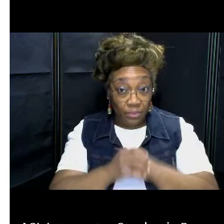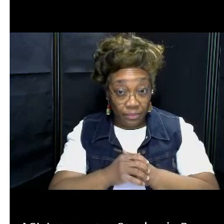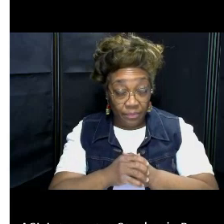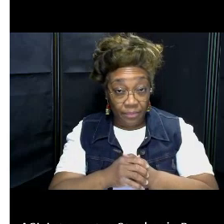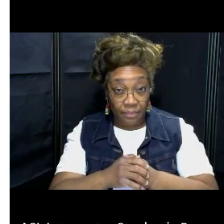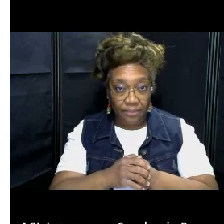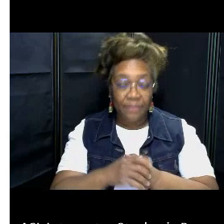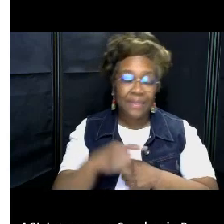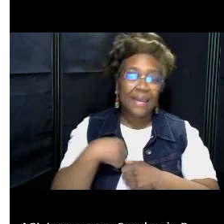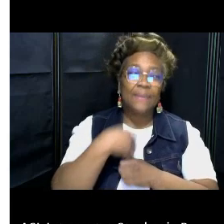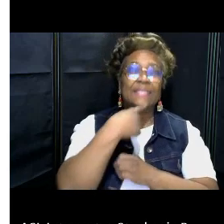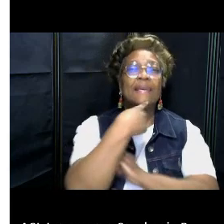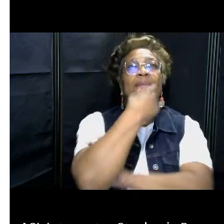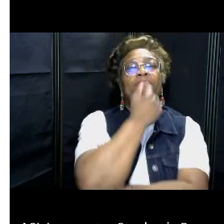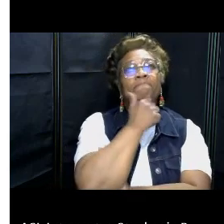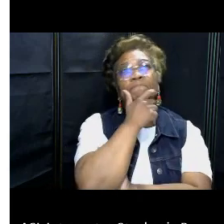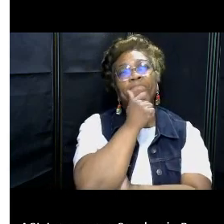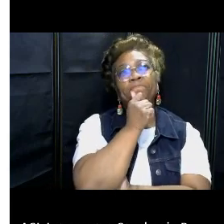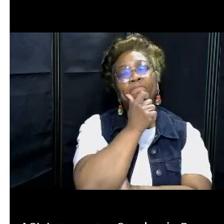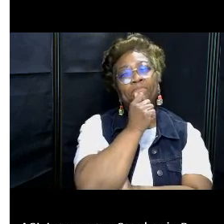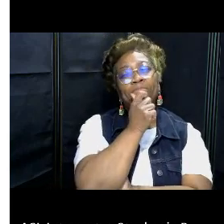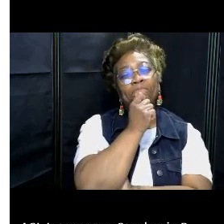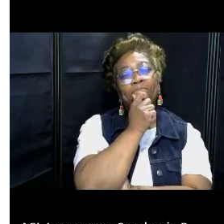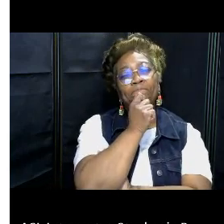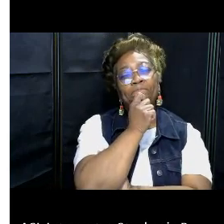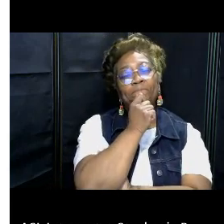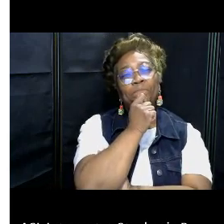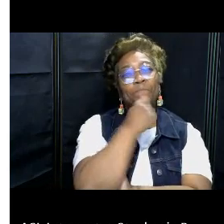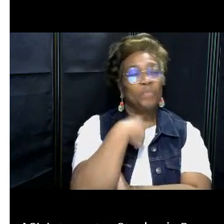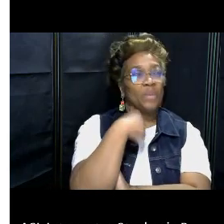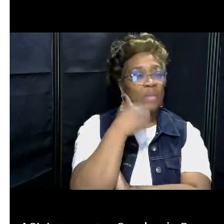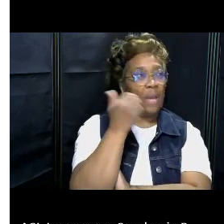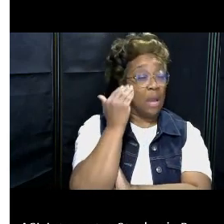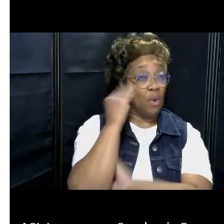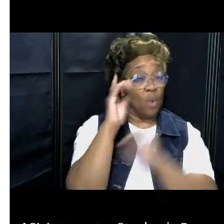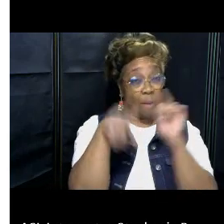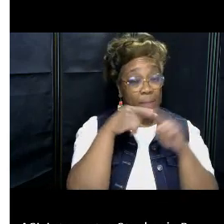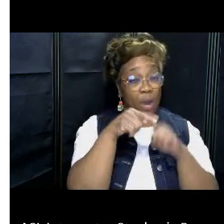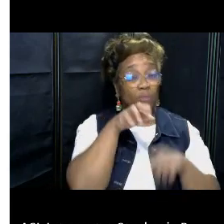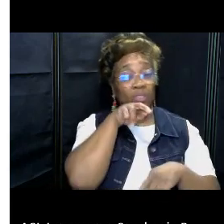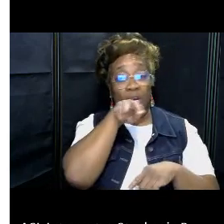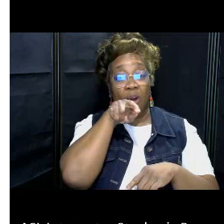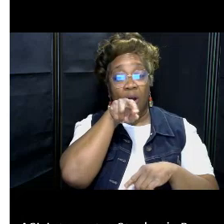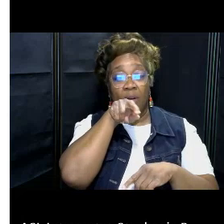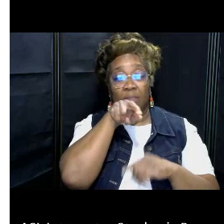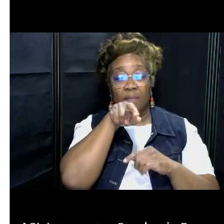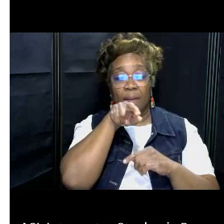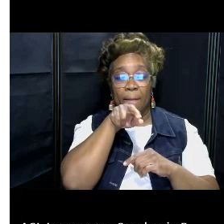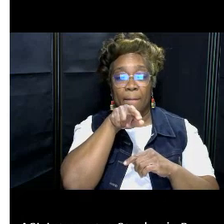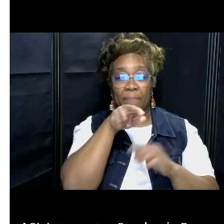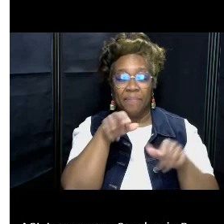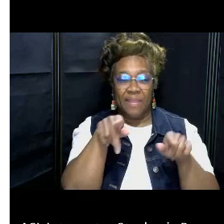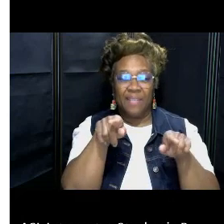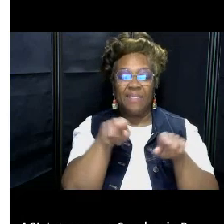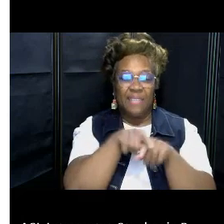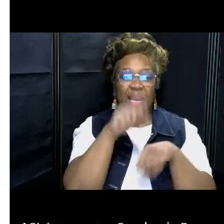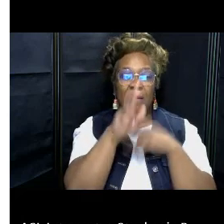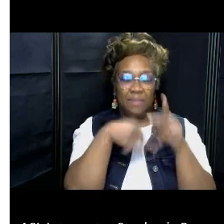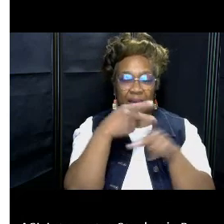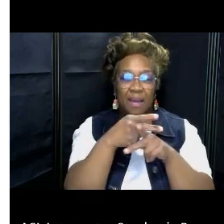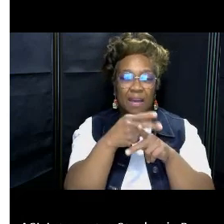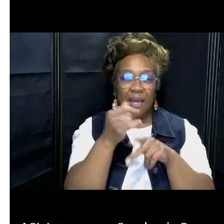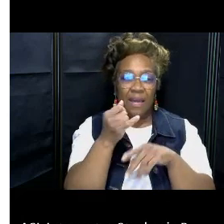I would say, um, what I know of cigars, they're the same type that usually if you're not